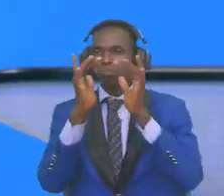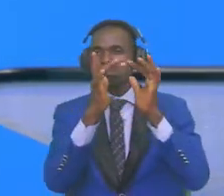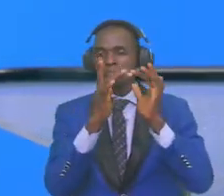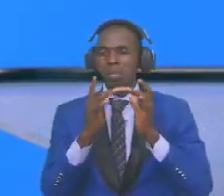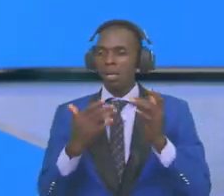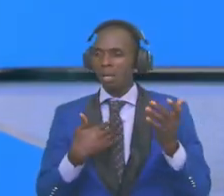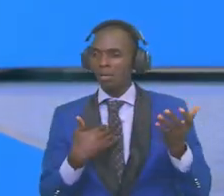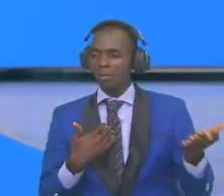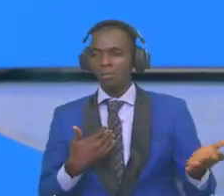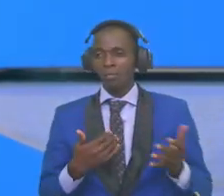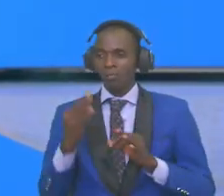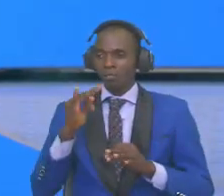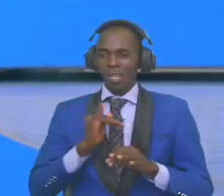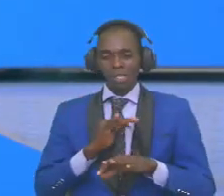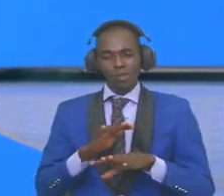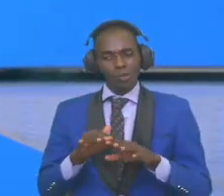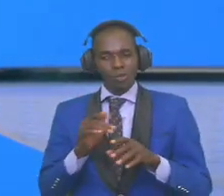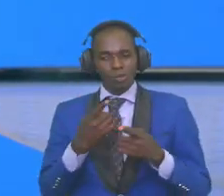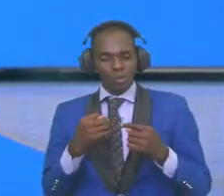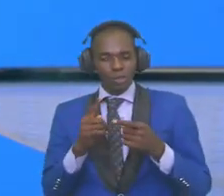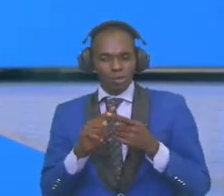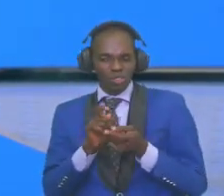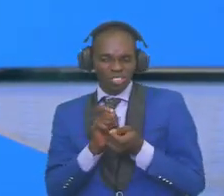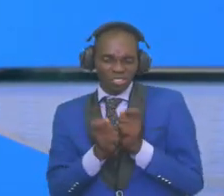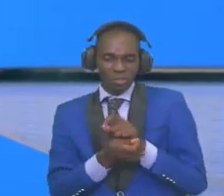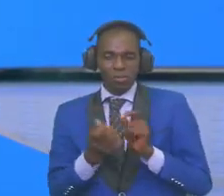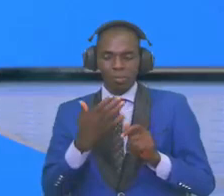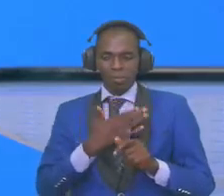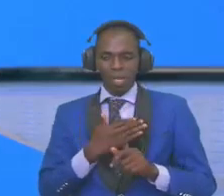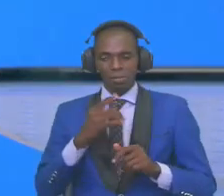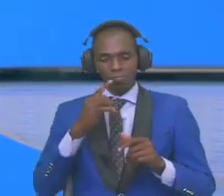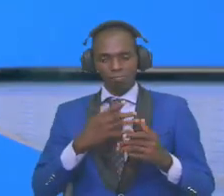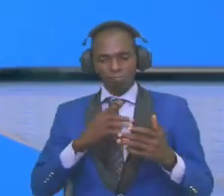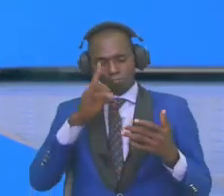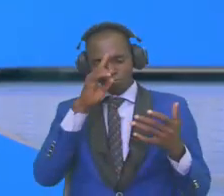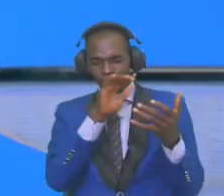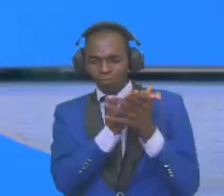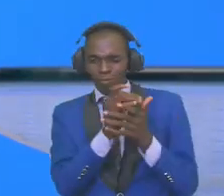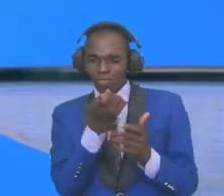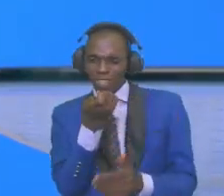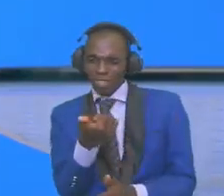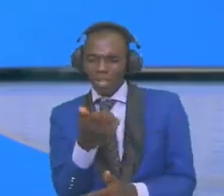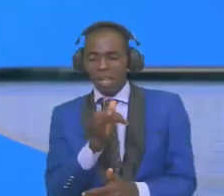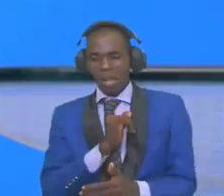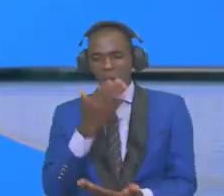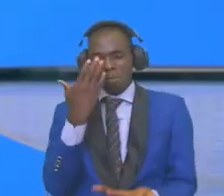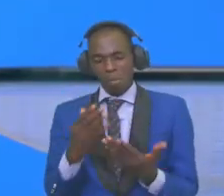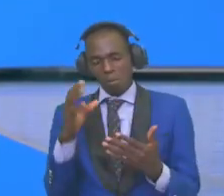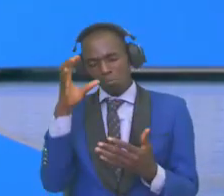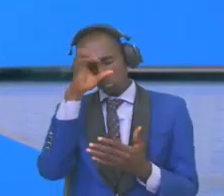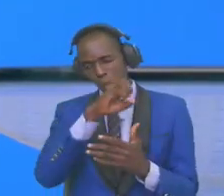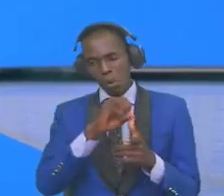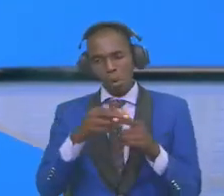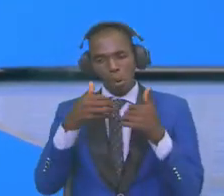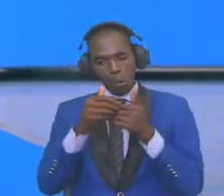don't modify my conviction a little, I will miss or lose what I get